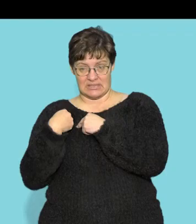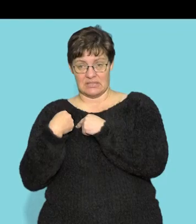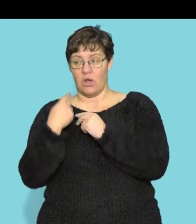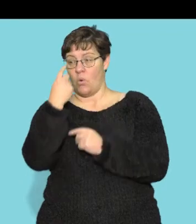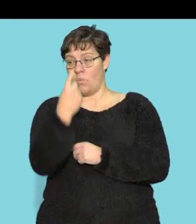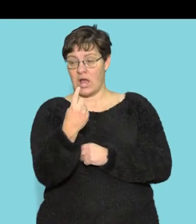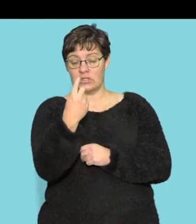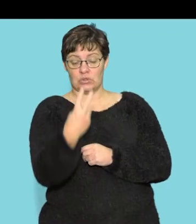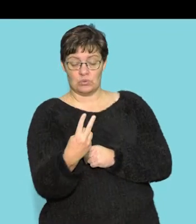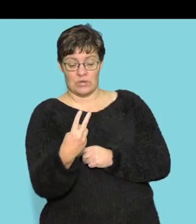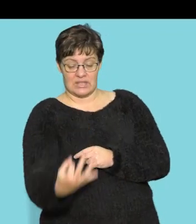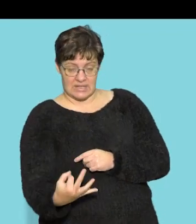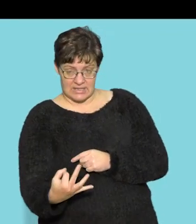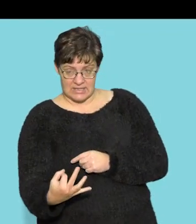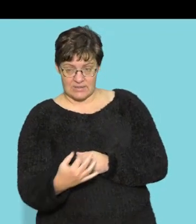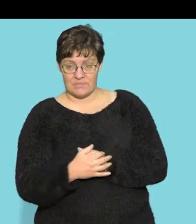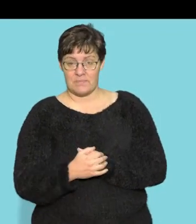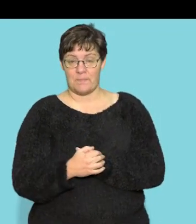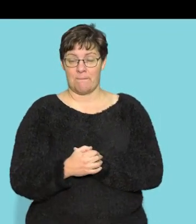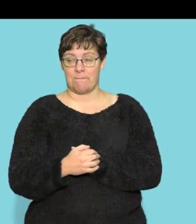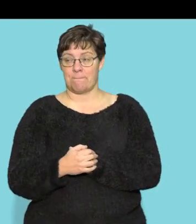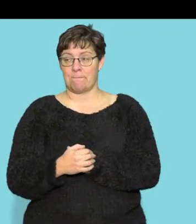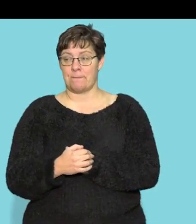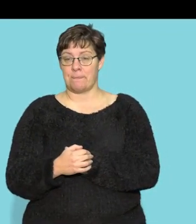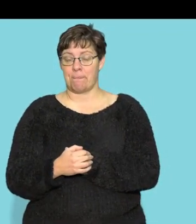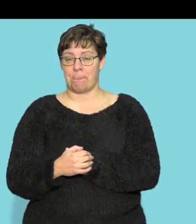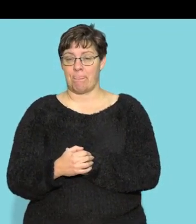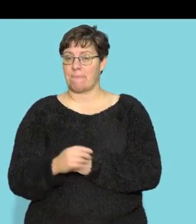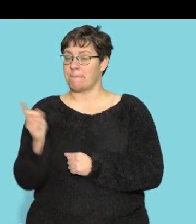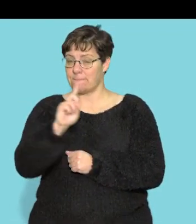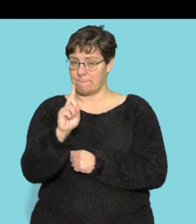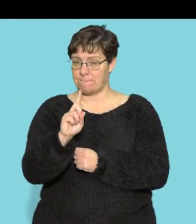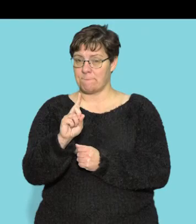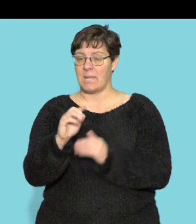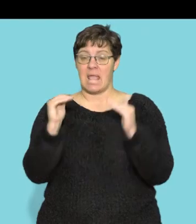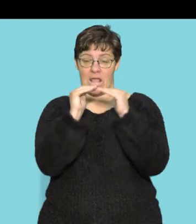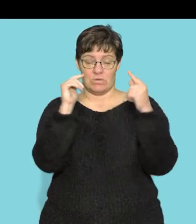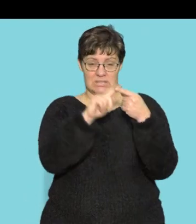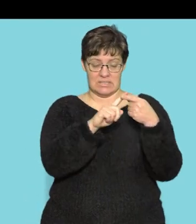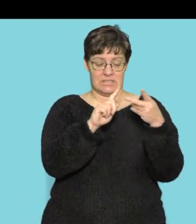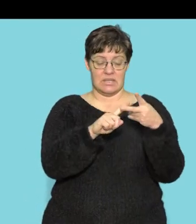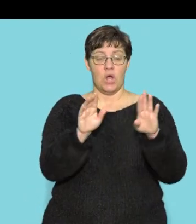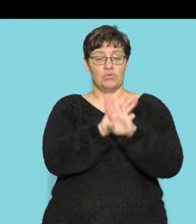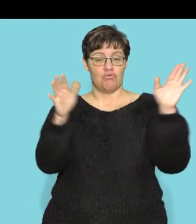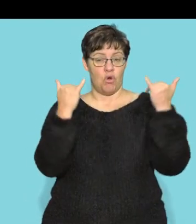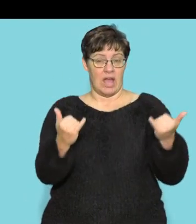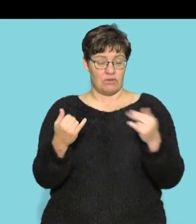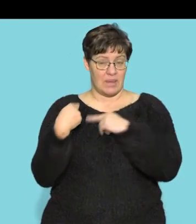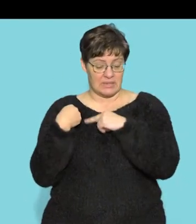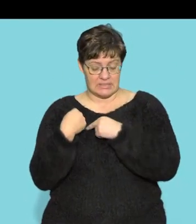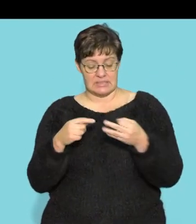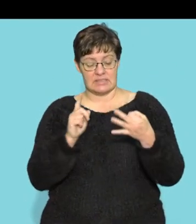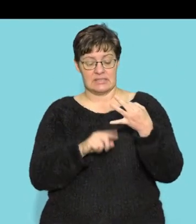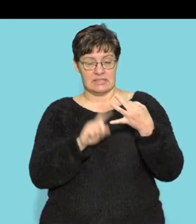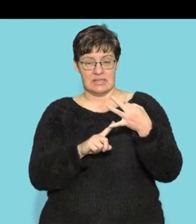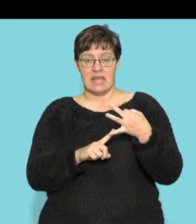1, 2, and 3, right? So what is it? It's my equity, my non-current liabilities, and